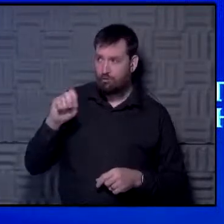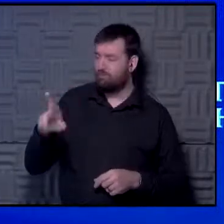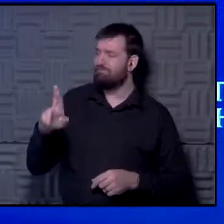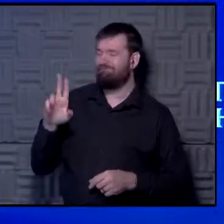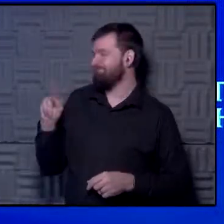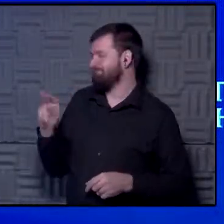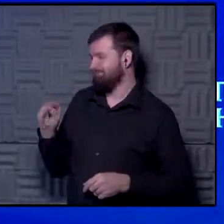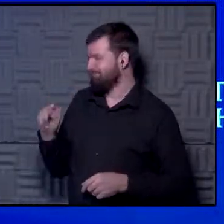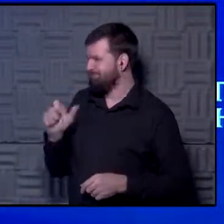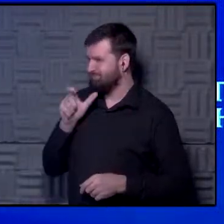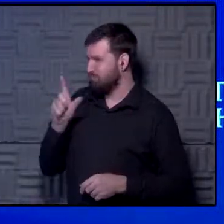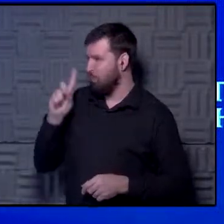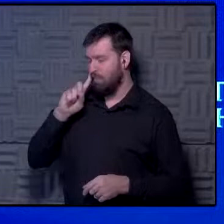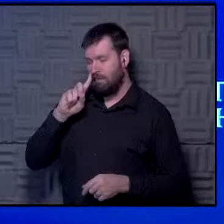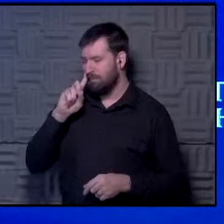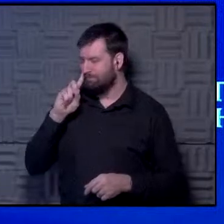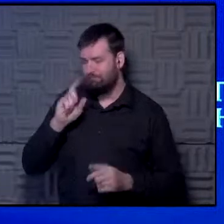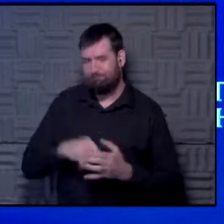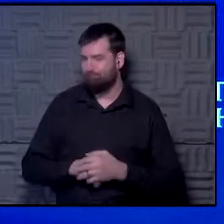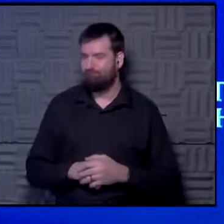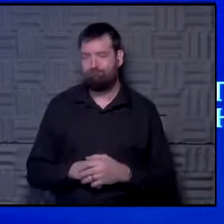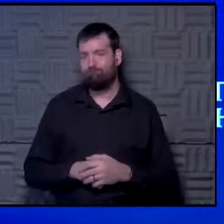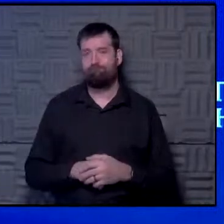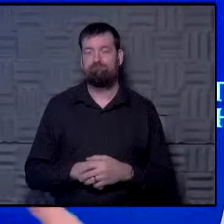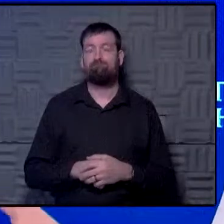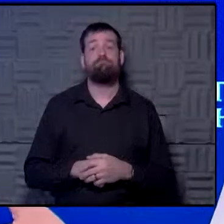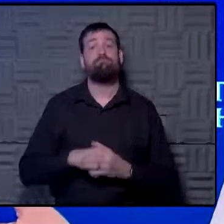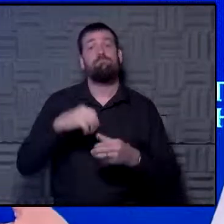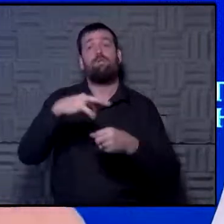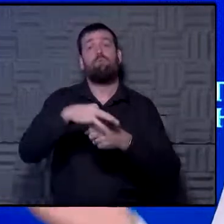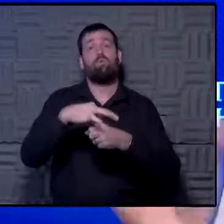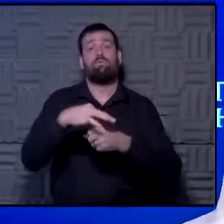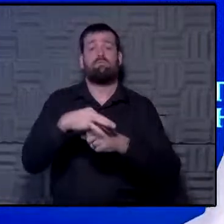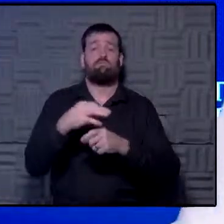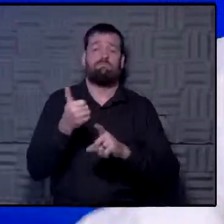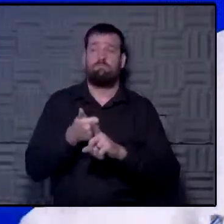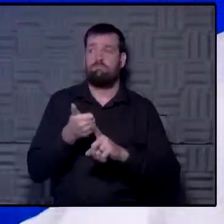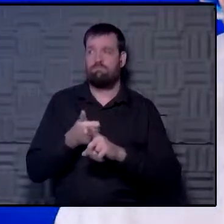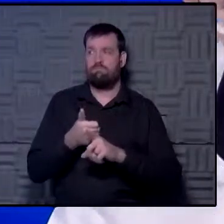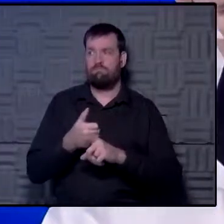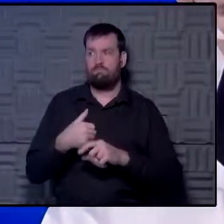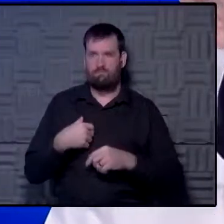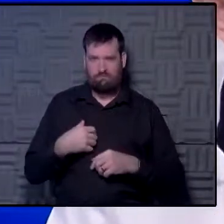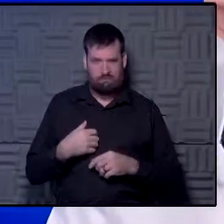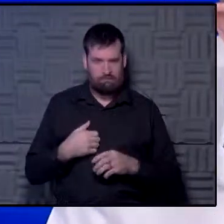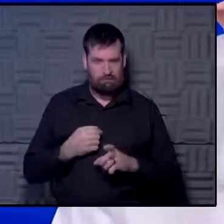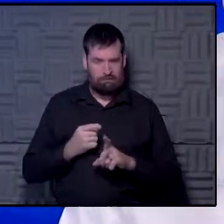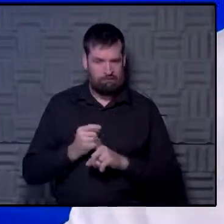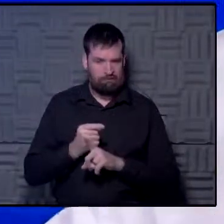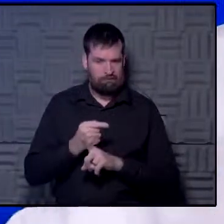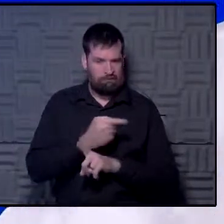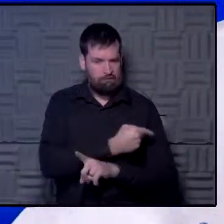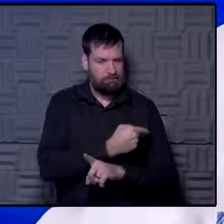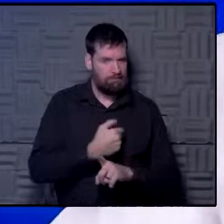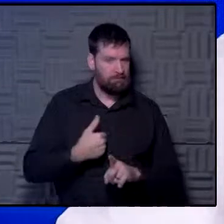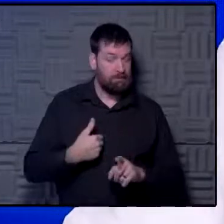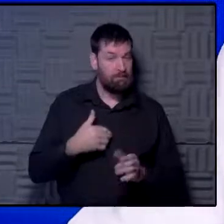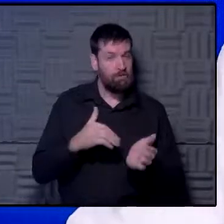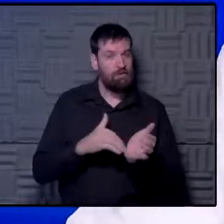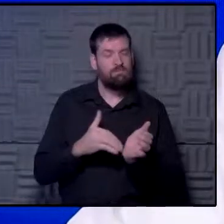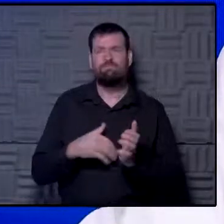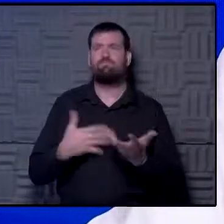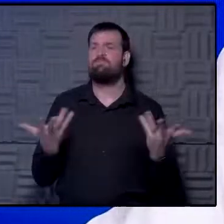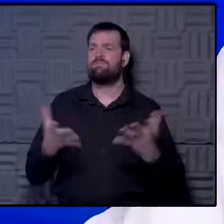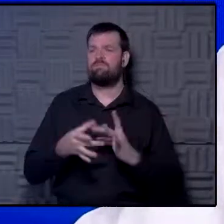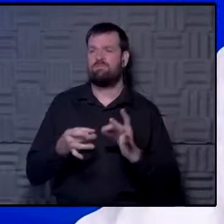think voting polls are considered super spreaders. You know, voting is something, and I'm getting out of my lane here a little bit. I'm a doctor. What's that line